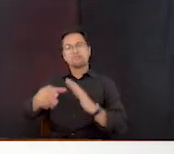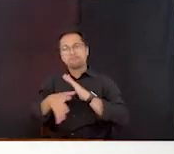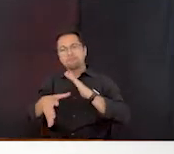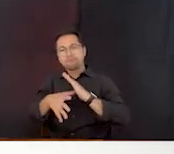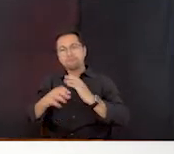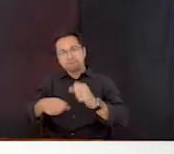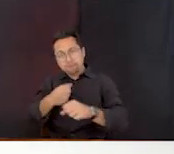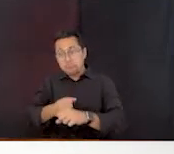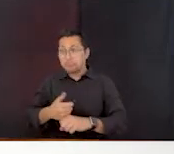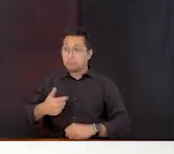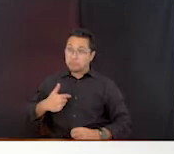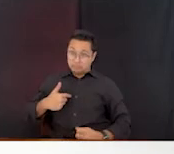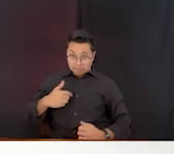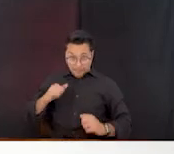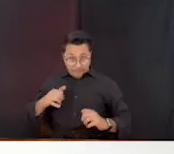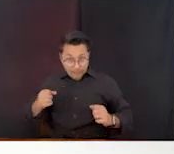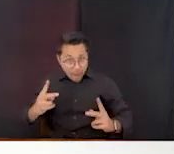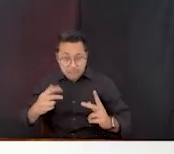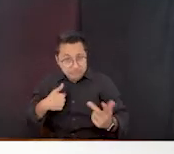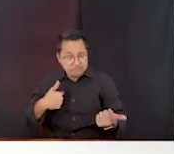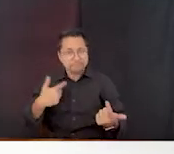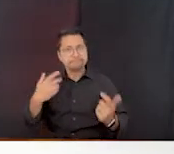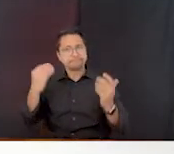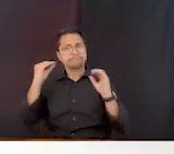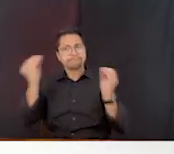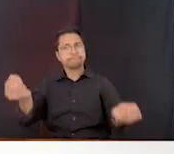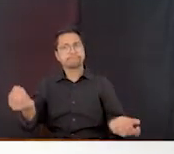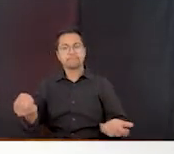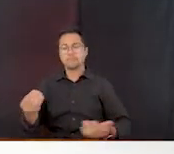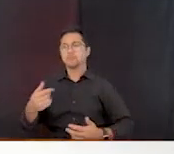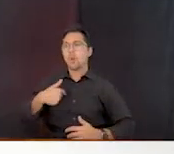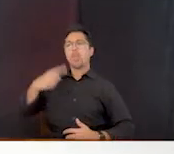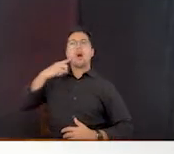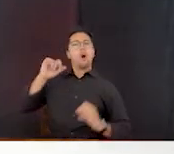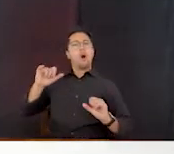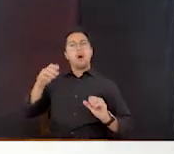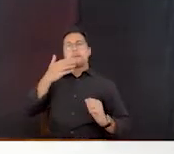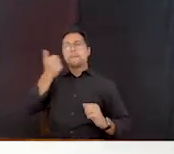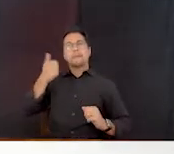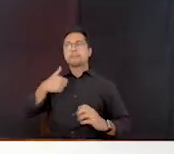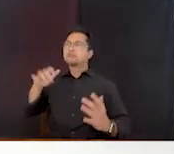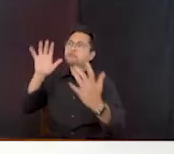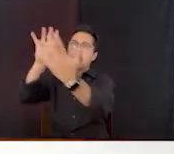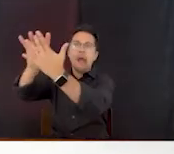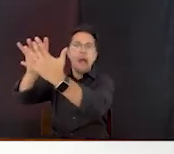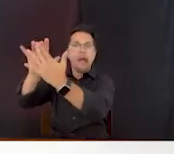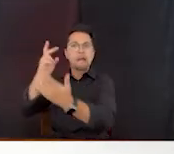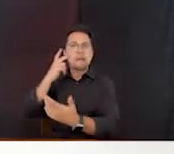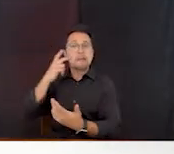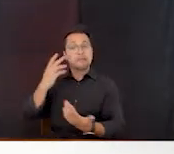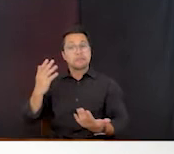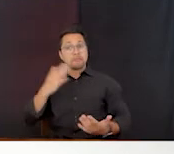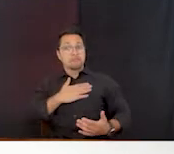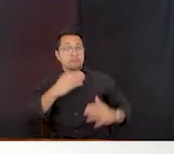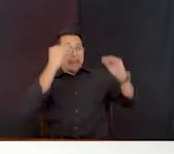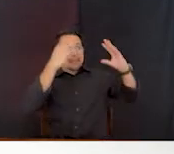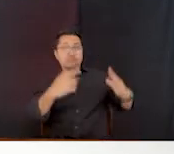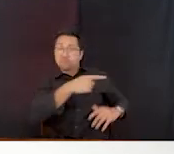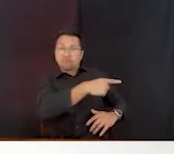to all of the schools you're considering auditioning at and play for those people in person the summer before your senior